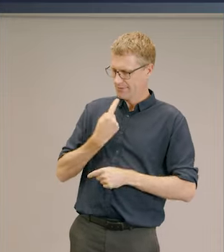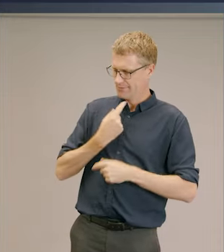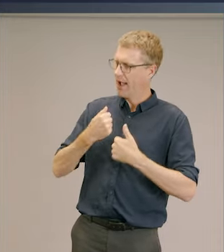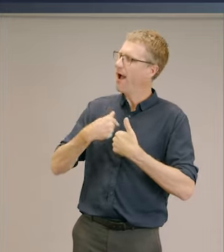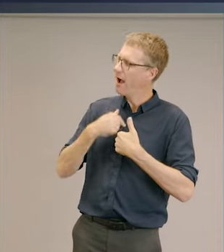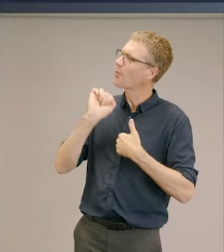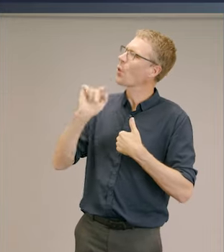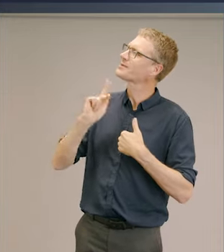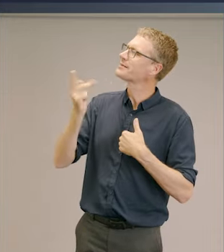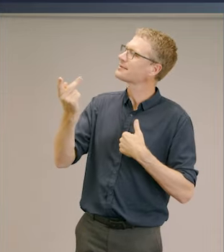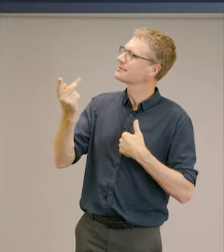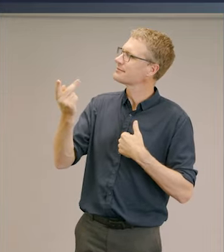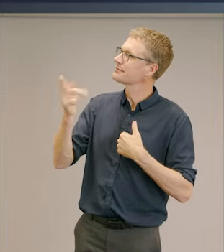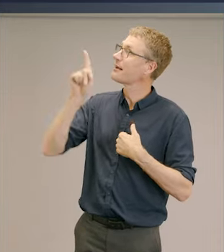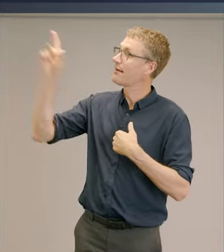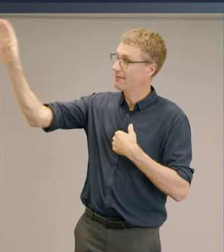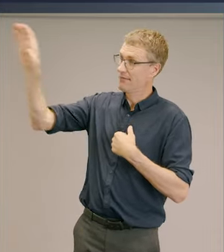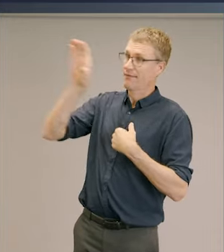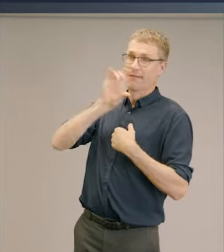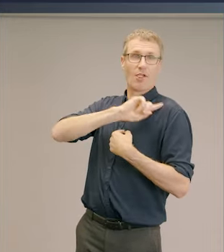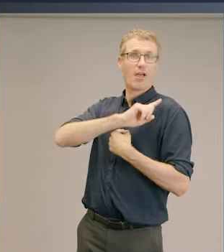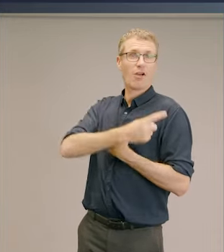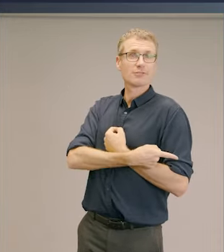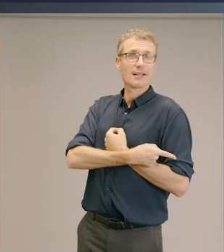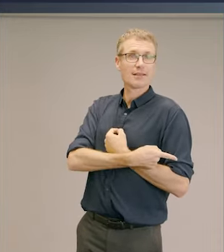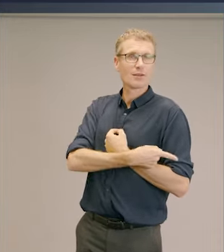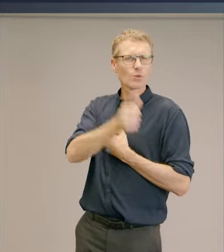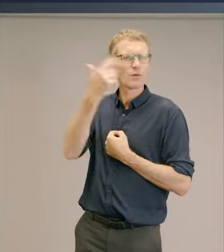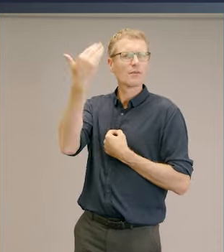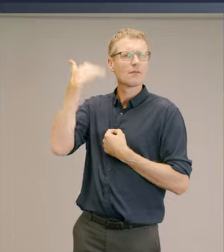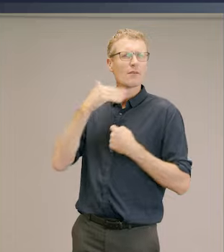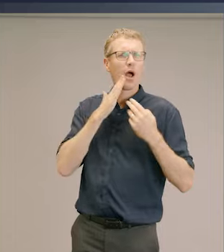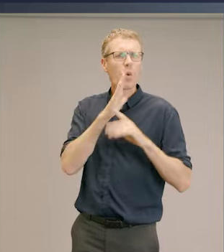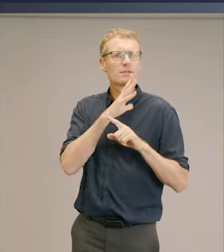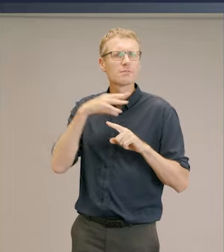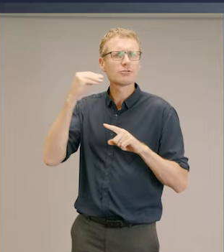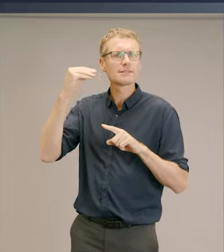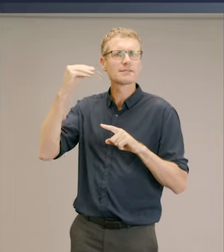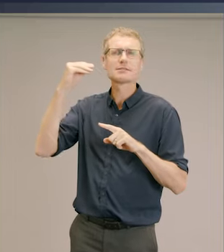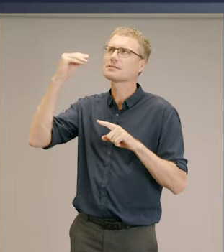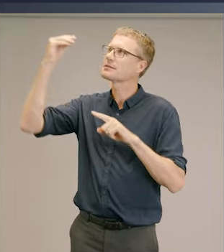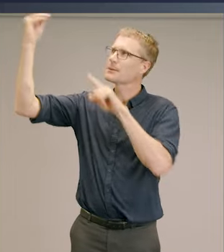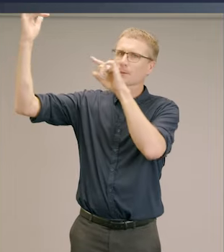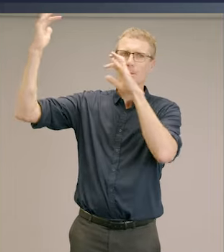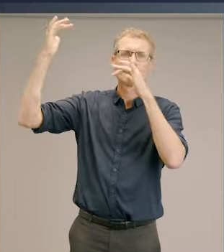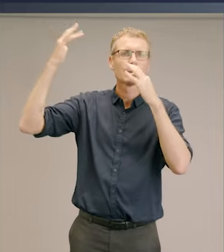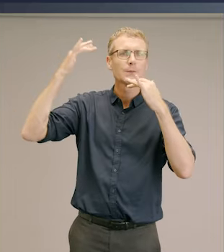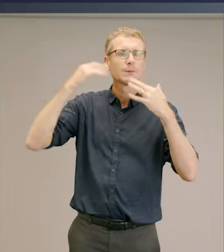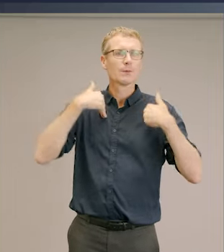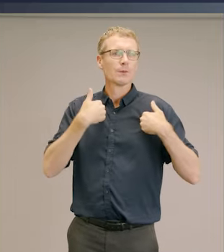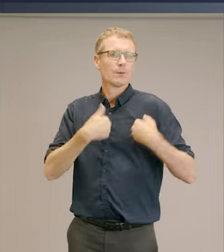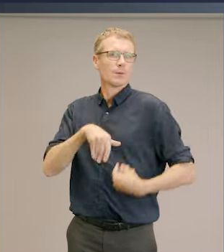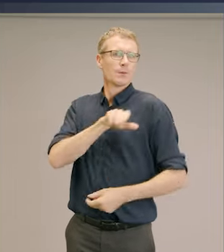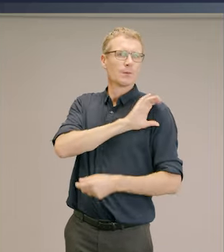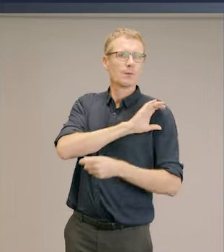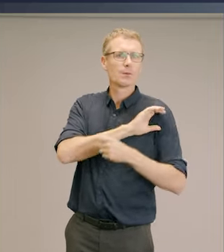as God's Son, so he was given God's authority. We talked about how the Holy Spirit came down on him and gave him God's authority at his baptism.